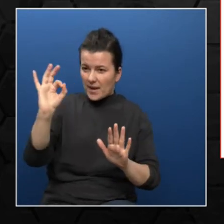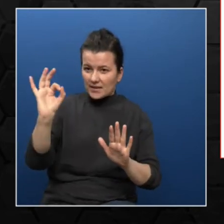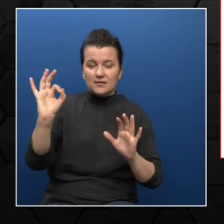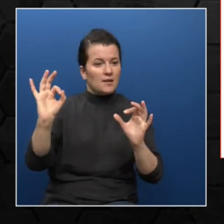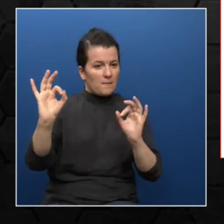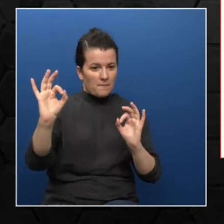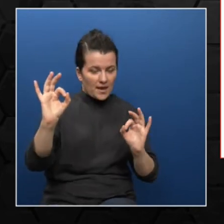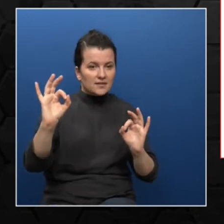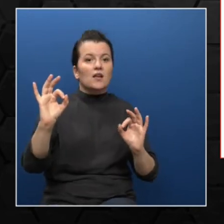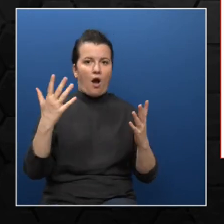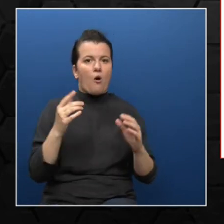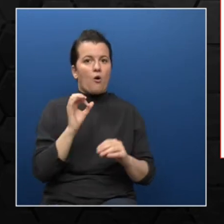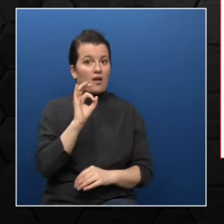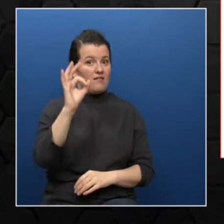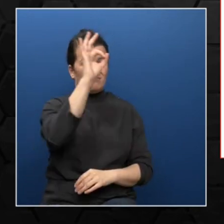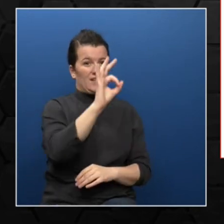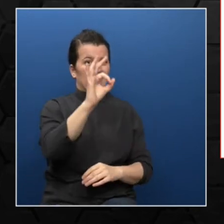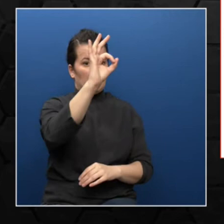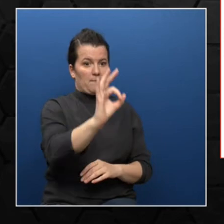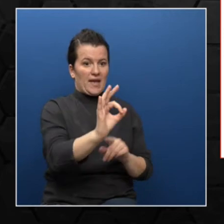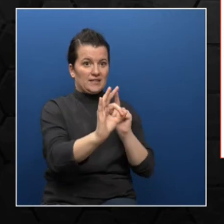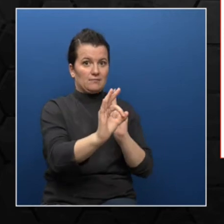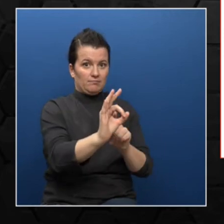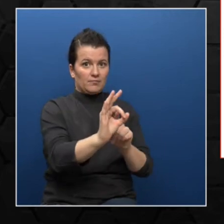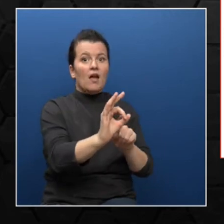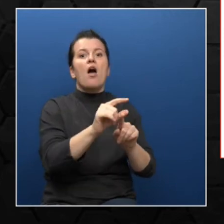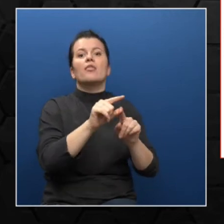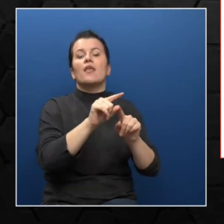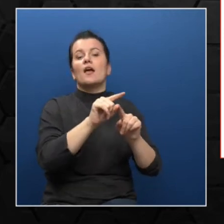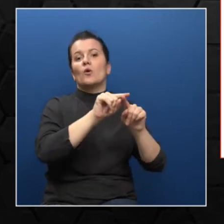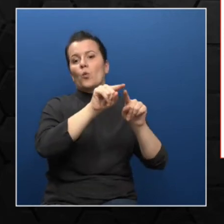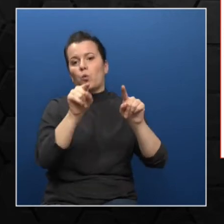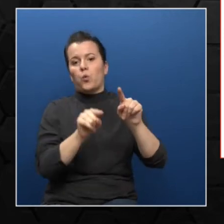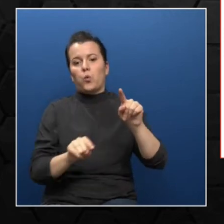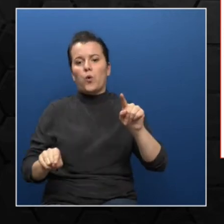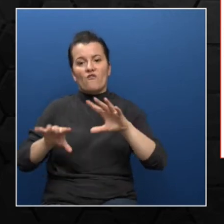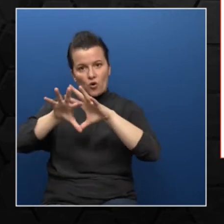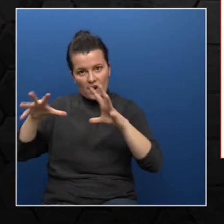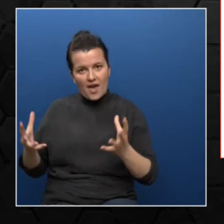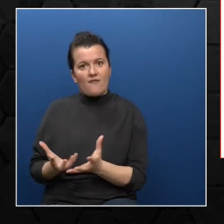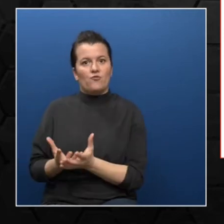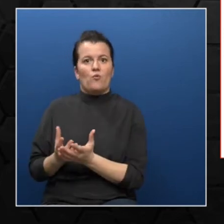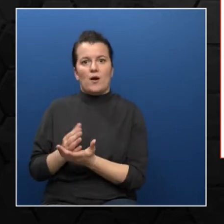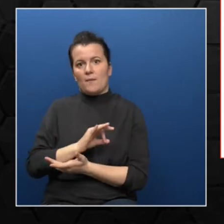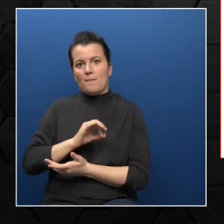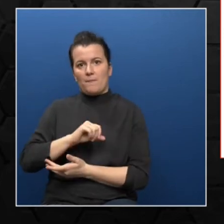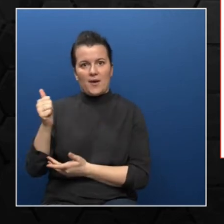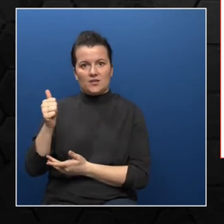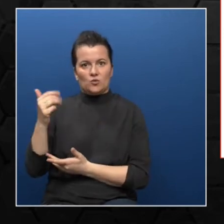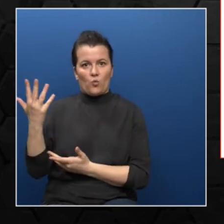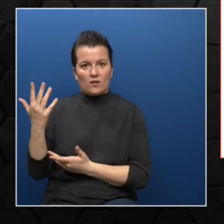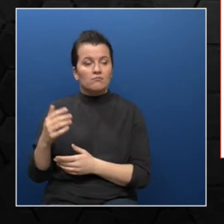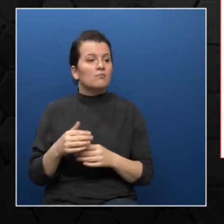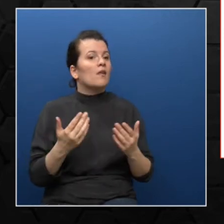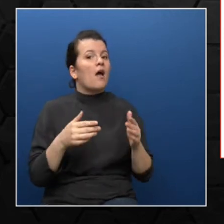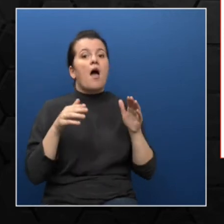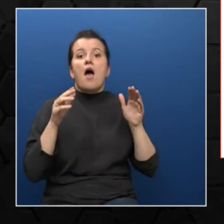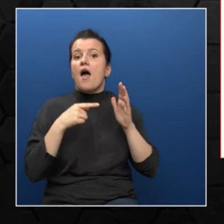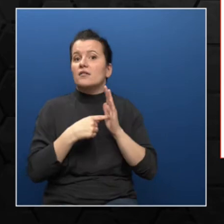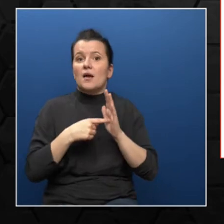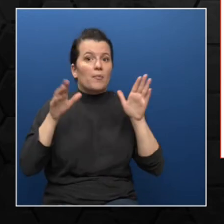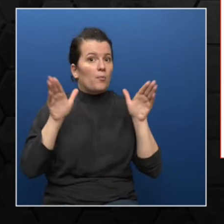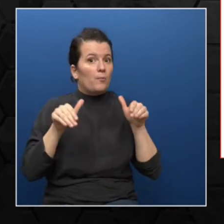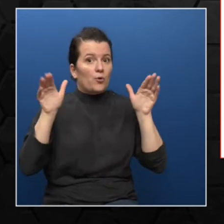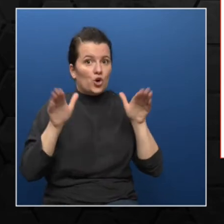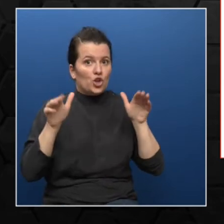So every bird or every particle knows what their individual best position has been with respect to the food on the ground,